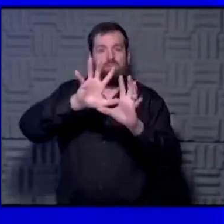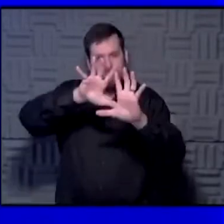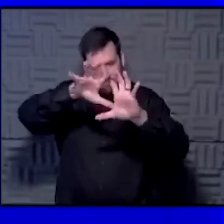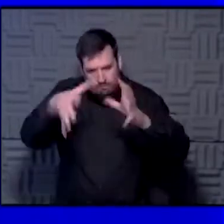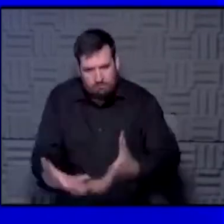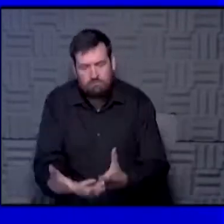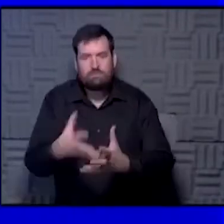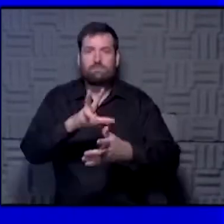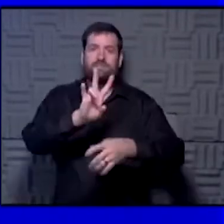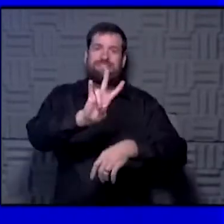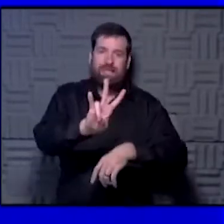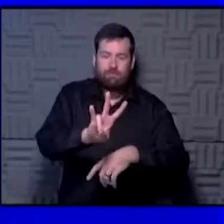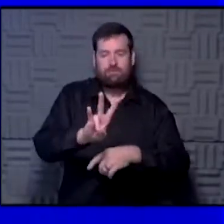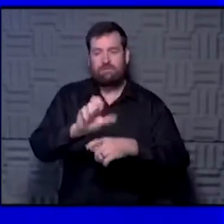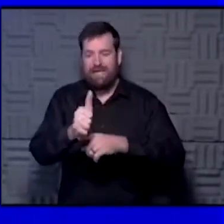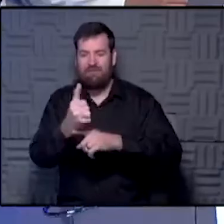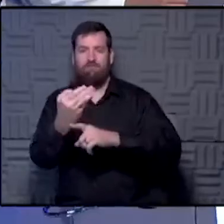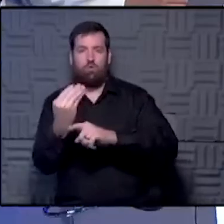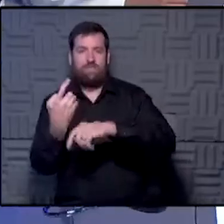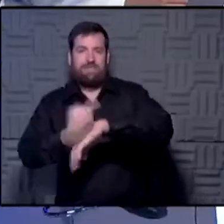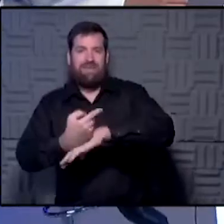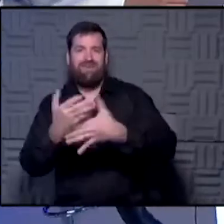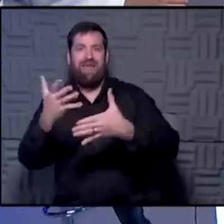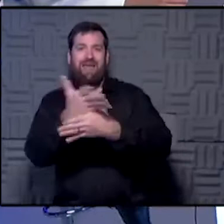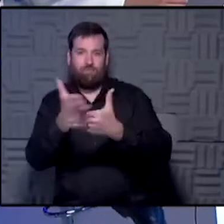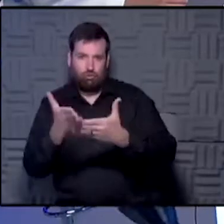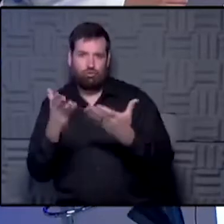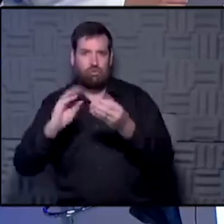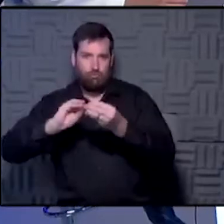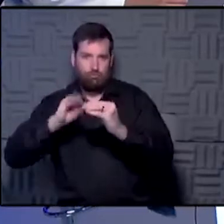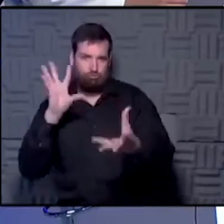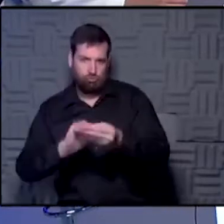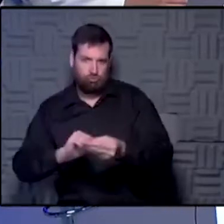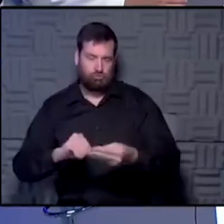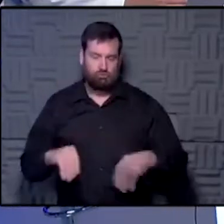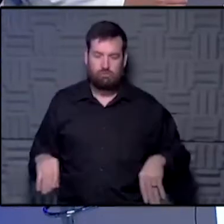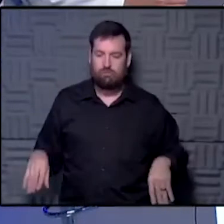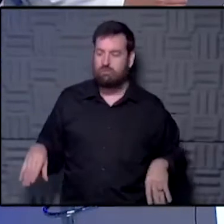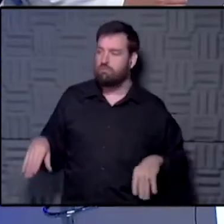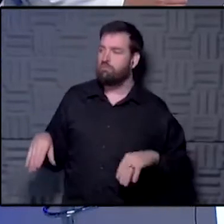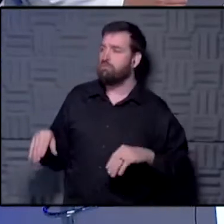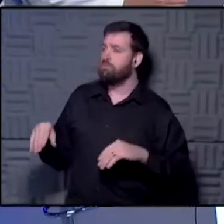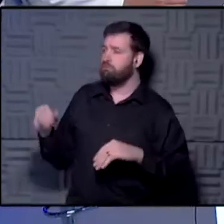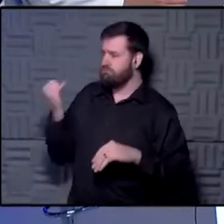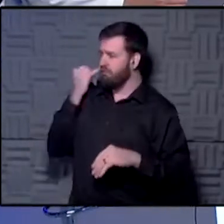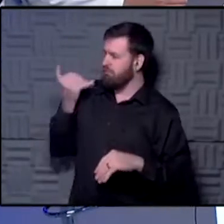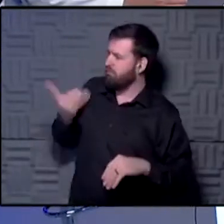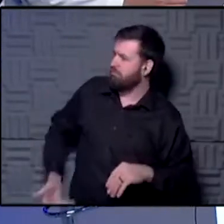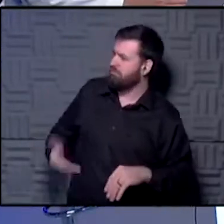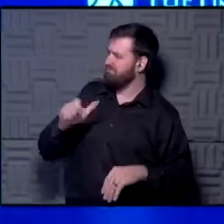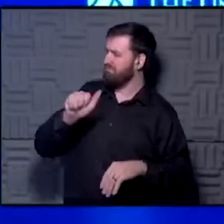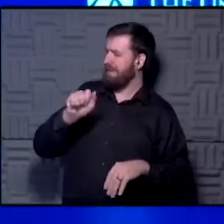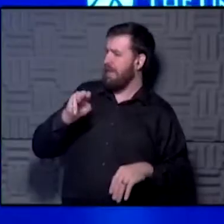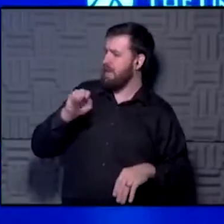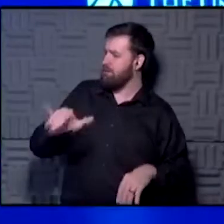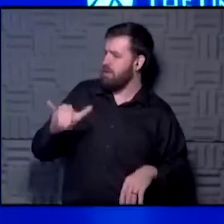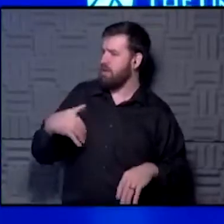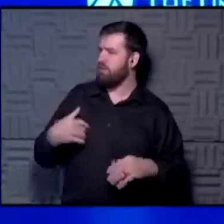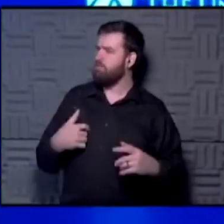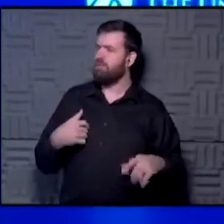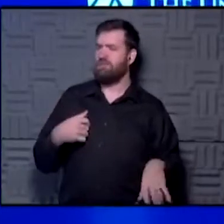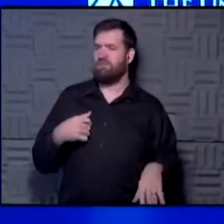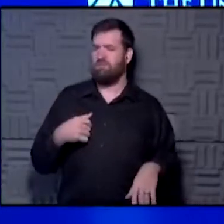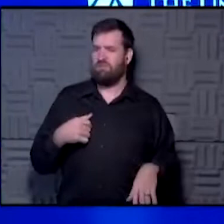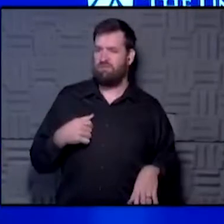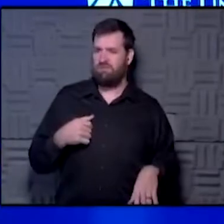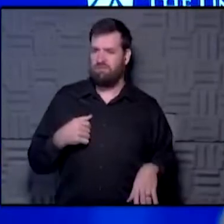and 14-day rolling averages. Is there any advice, and then we'll move on to the next question, but if I were this person, Amy, at home, I'd be like, well,